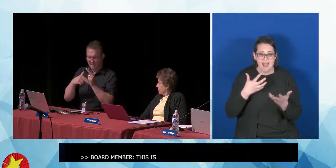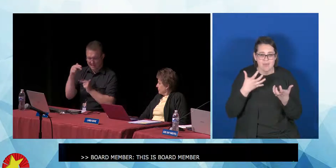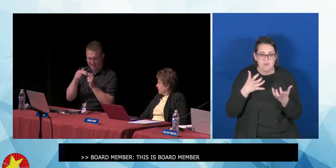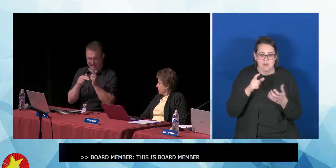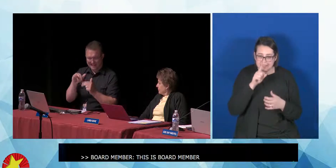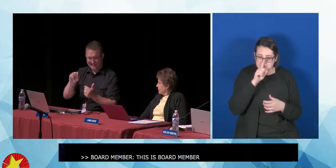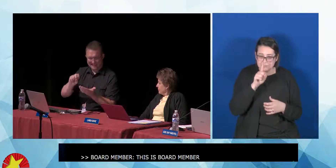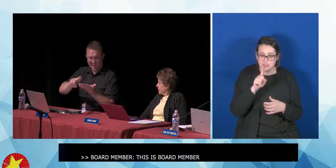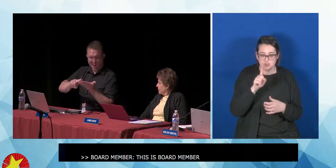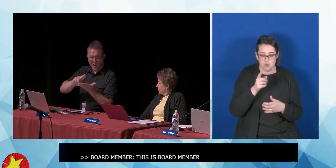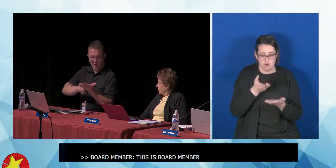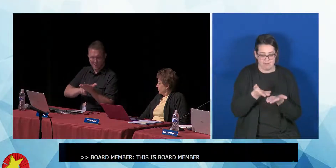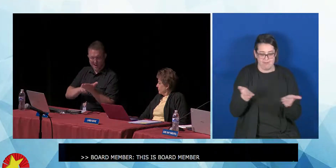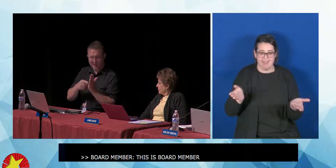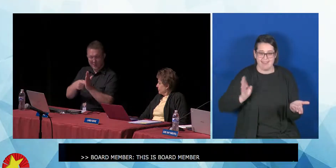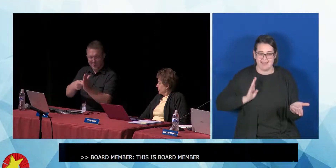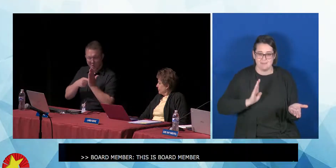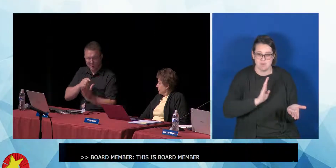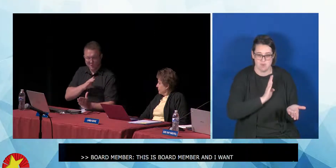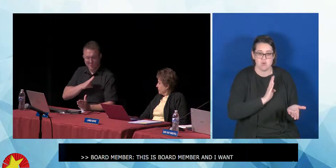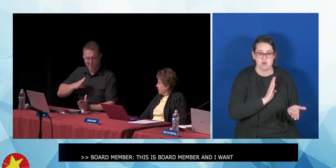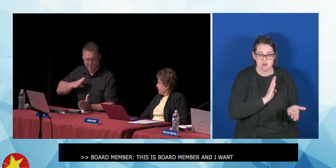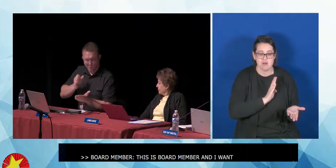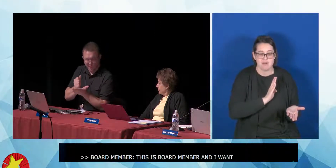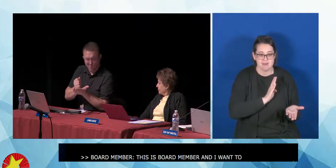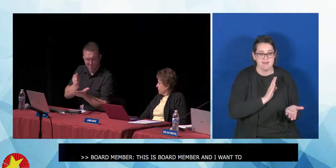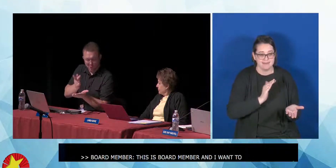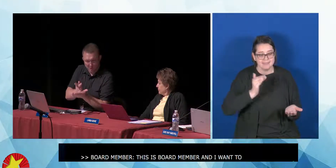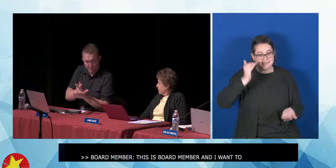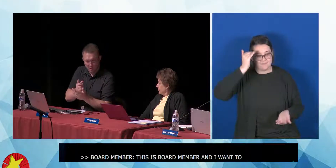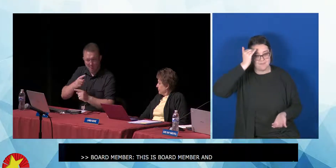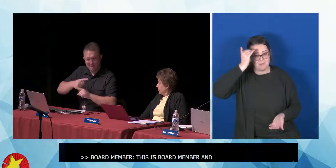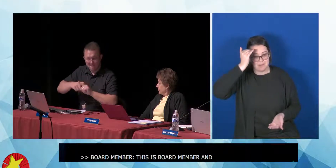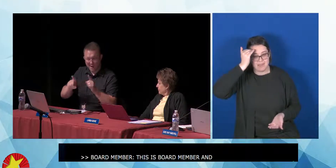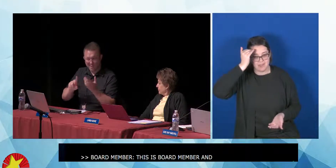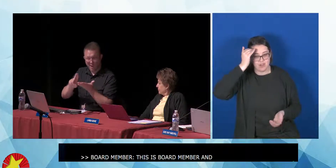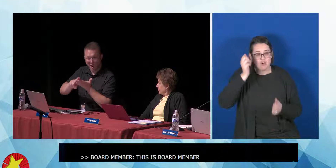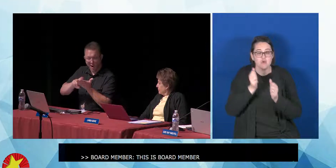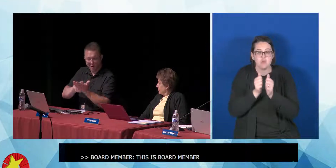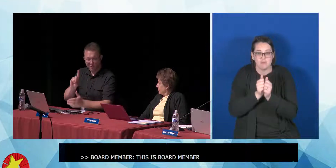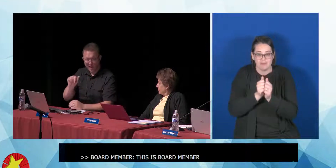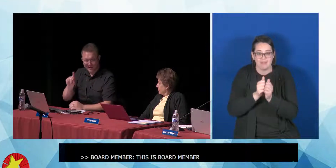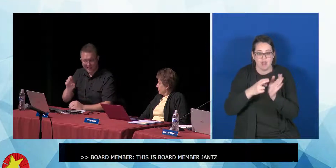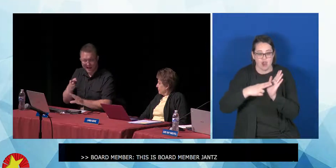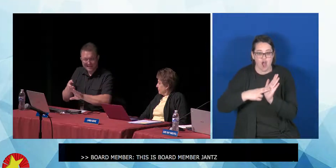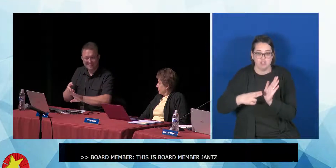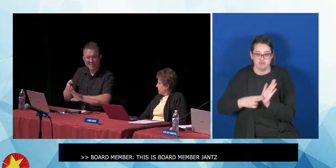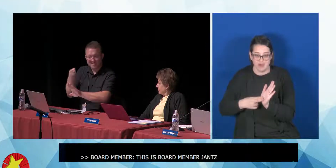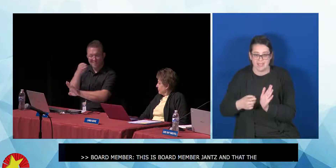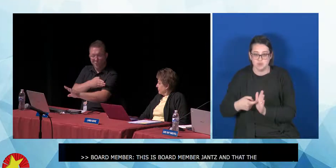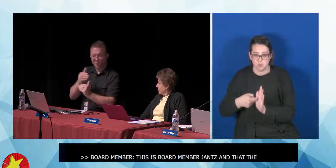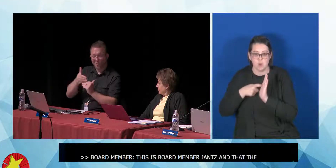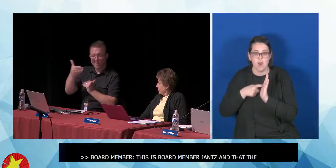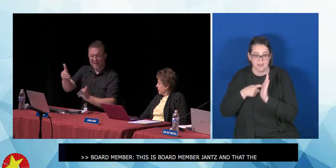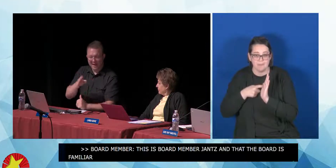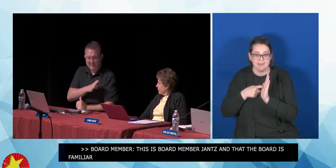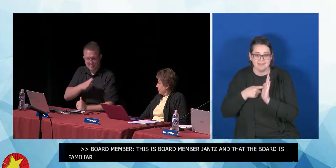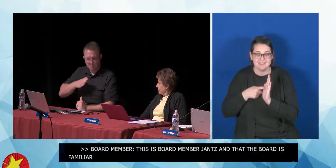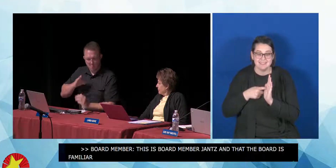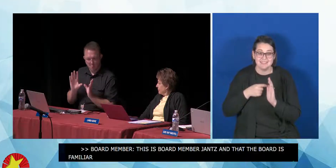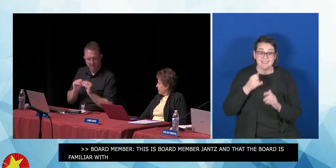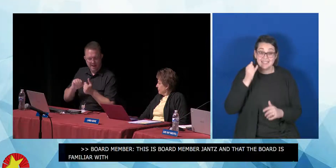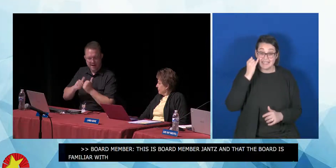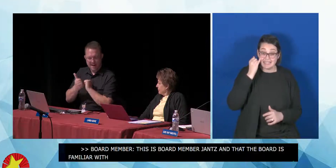the board is familiar with the contract requirements, and if we had